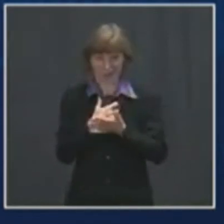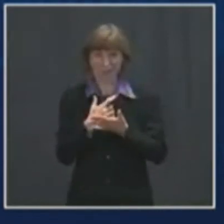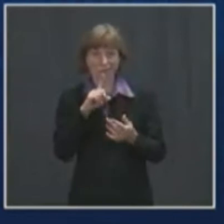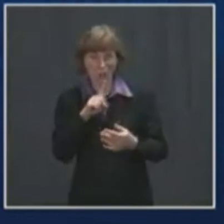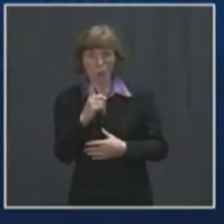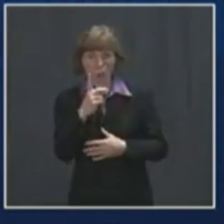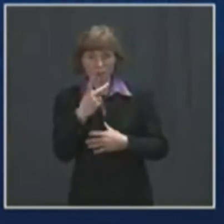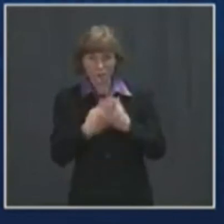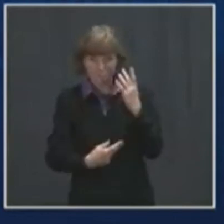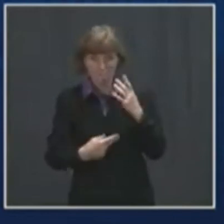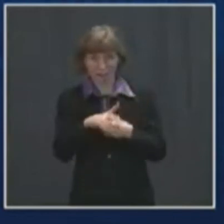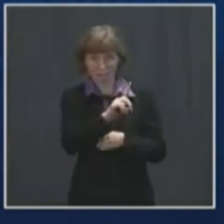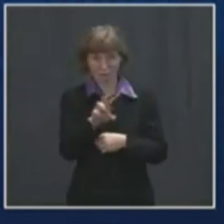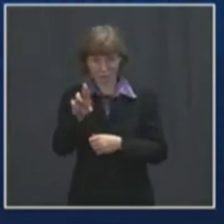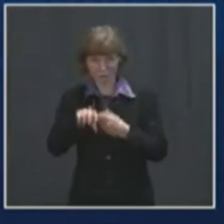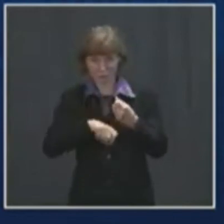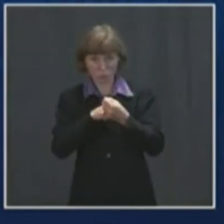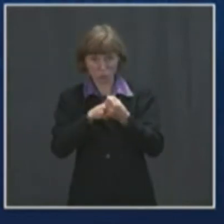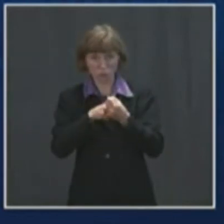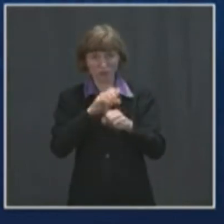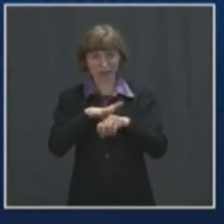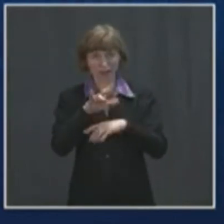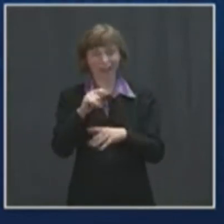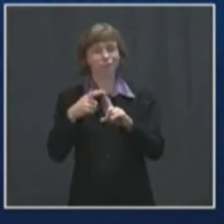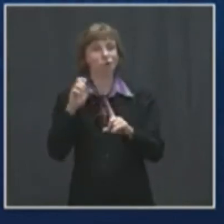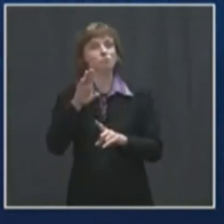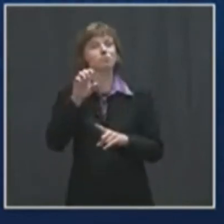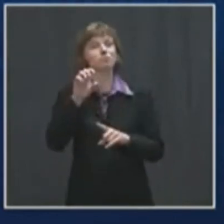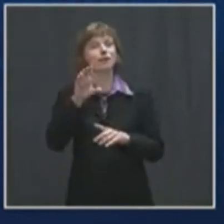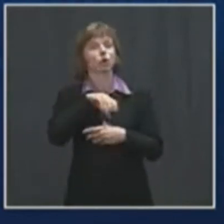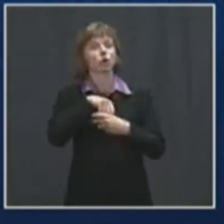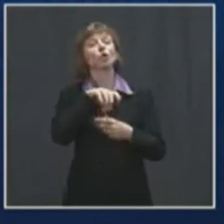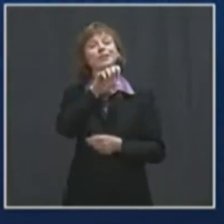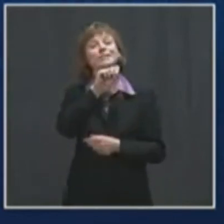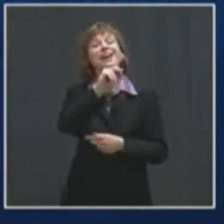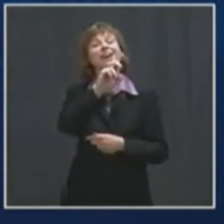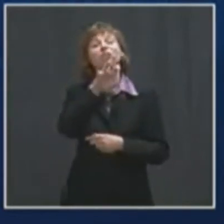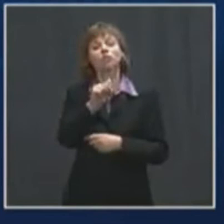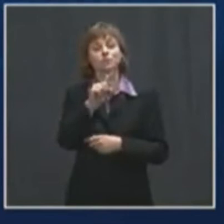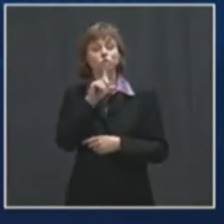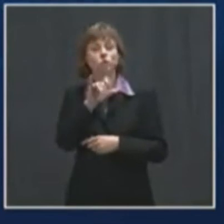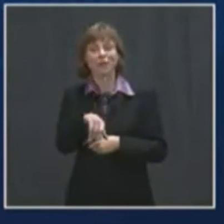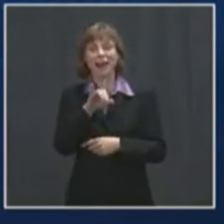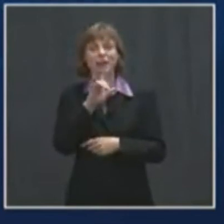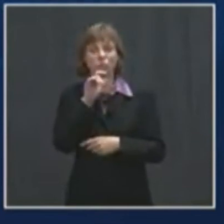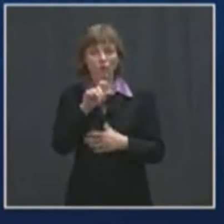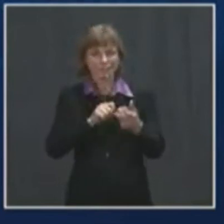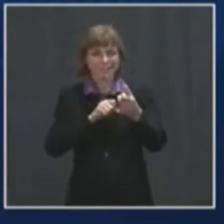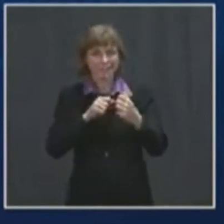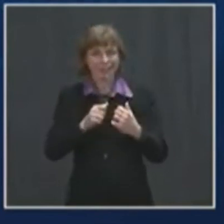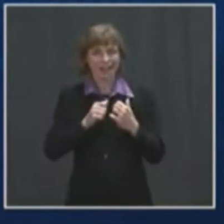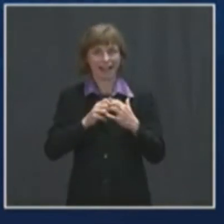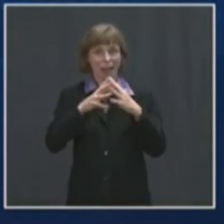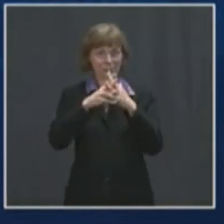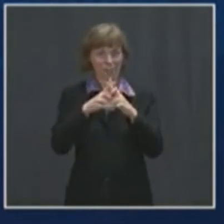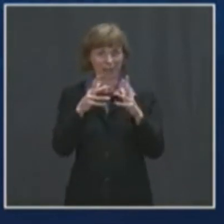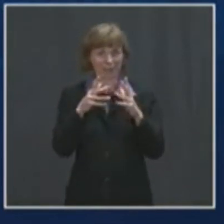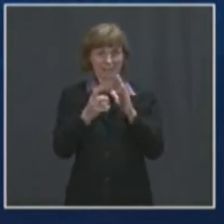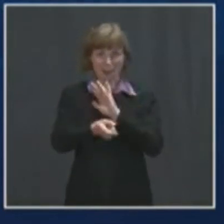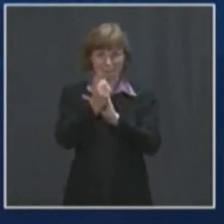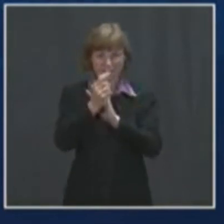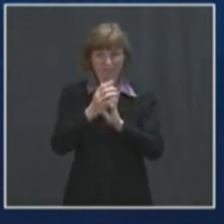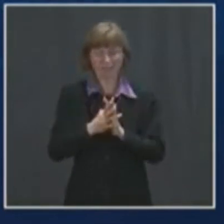bipartisan support on that, including from Senator Bernie Sanders, for making sure that it wasn't implemented immediately. There is bipartisan support for